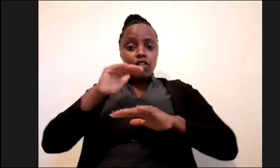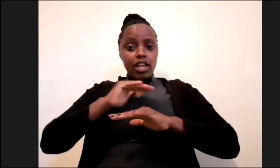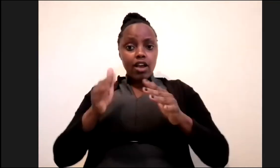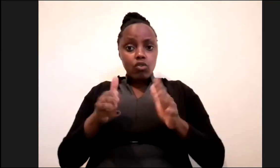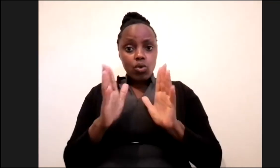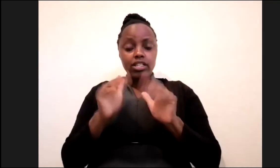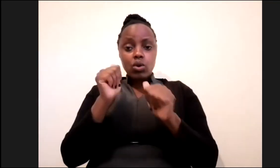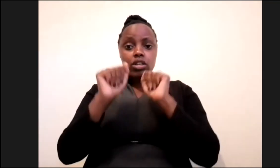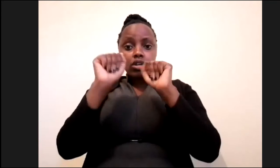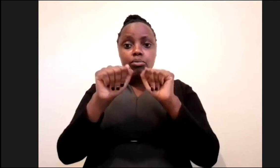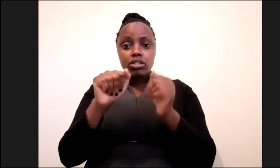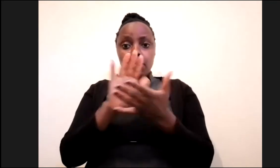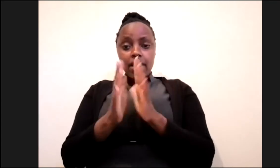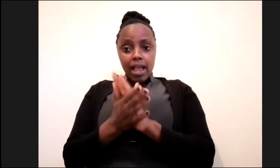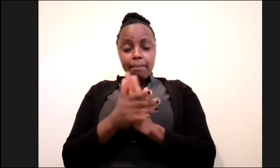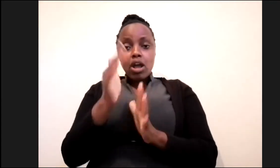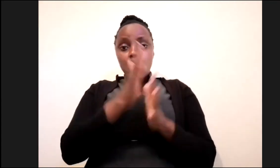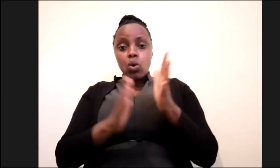be self-organized.